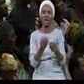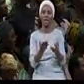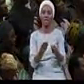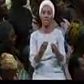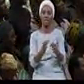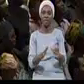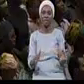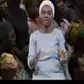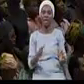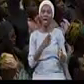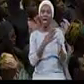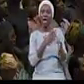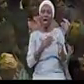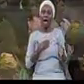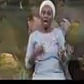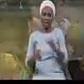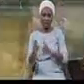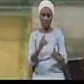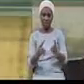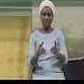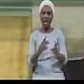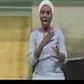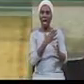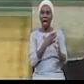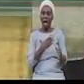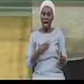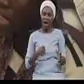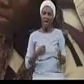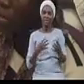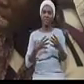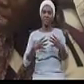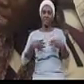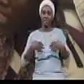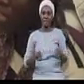Let your inner man hear you saying it.